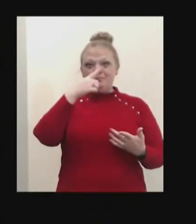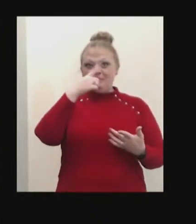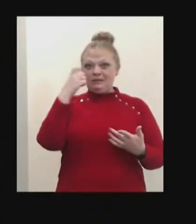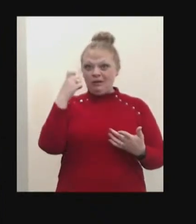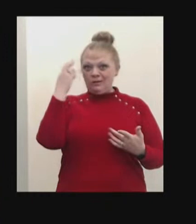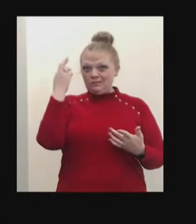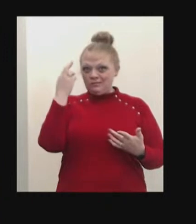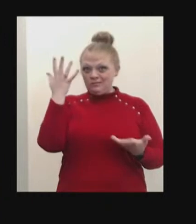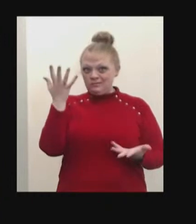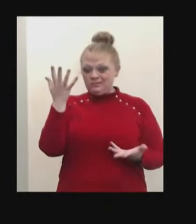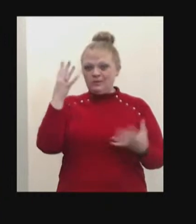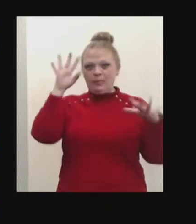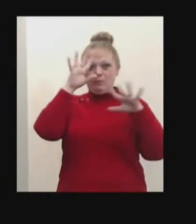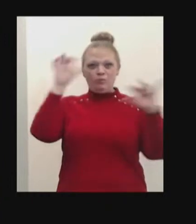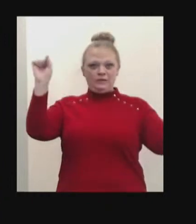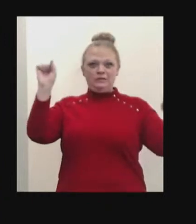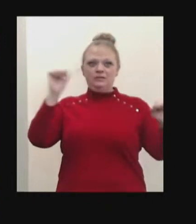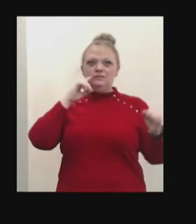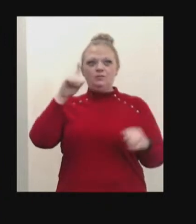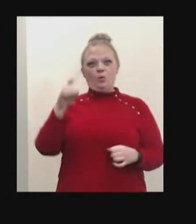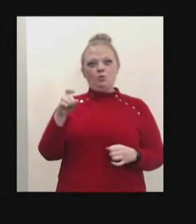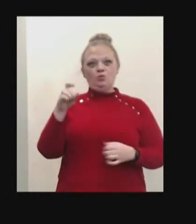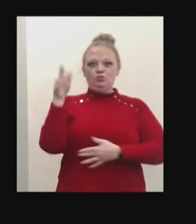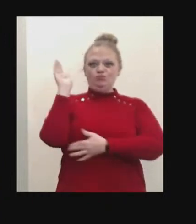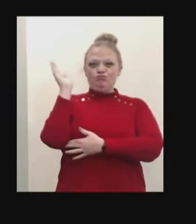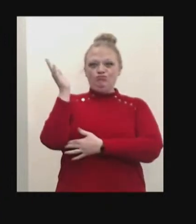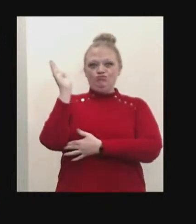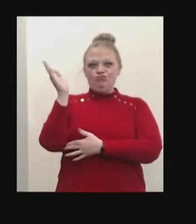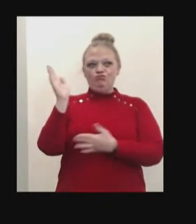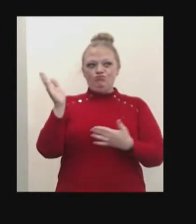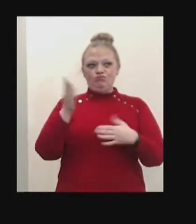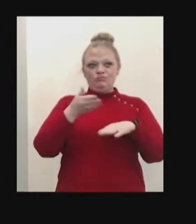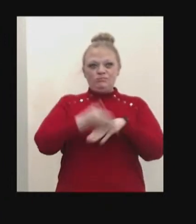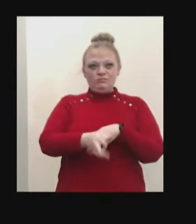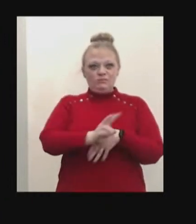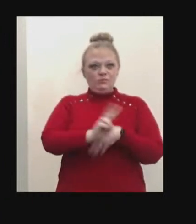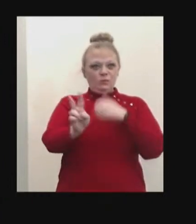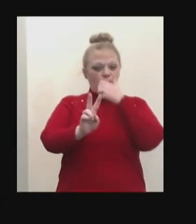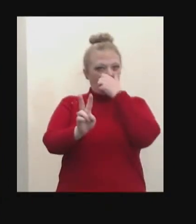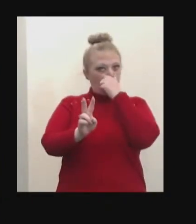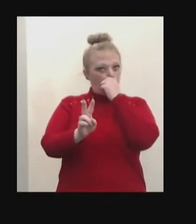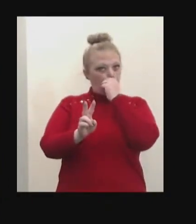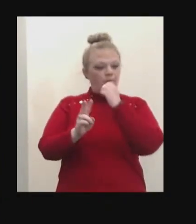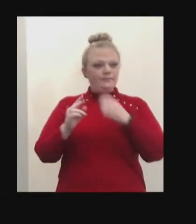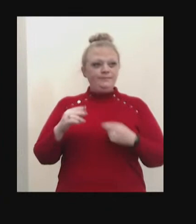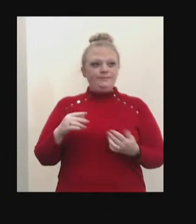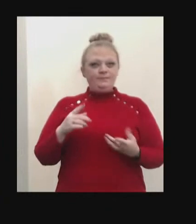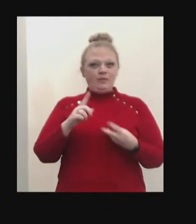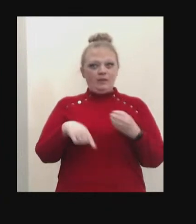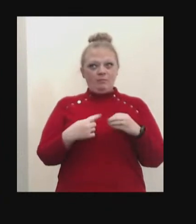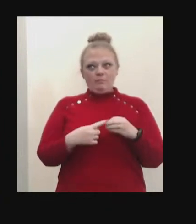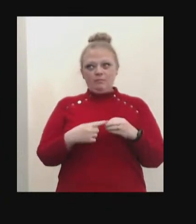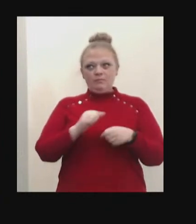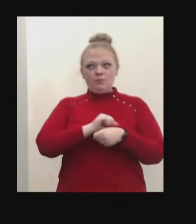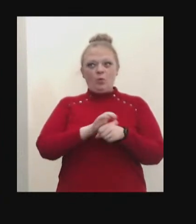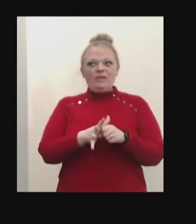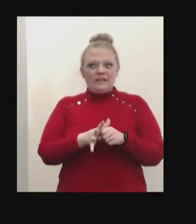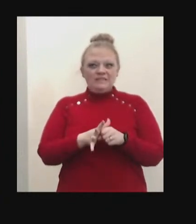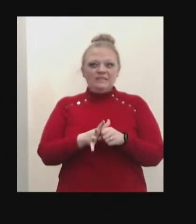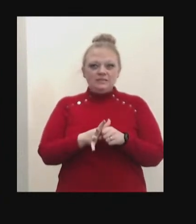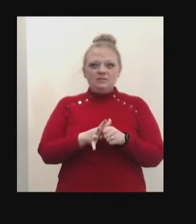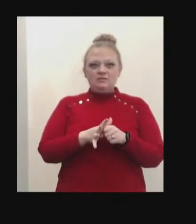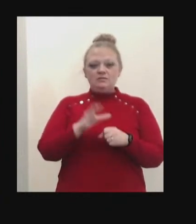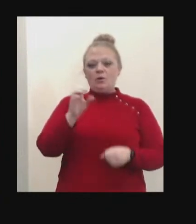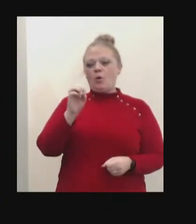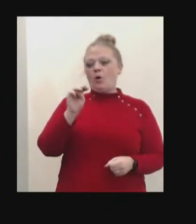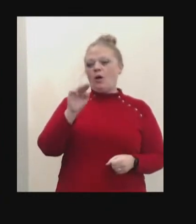the President is supposed to be addressing the nation after 2 o'clock in regards to the COVID-19 Omicron spread.